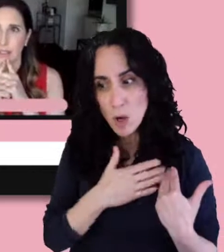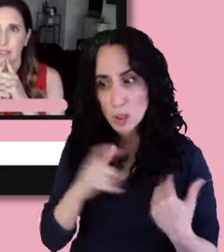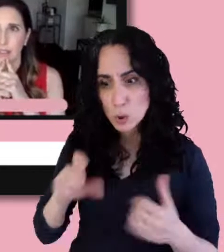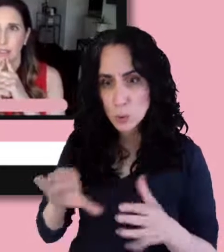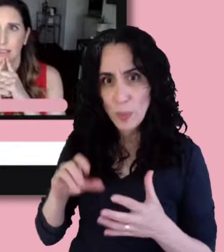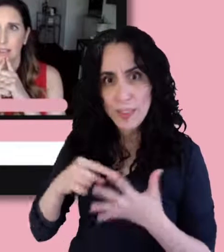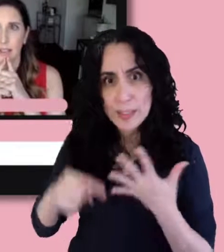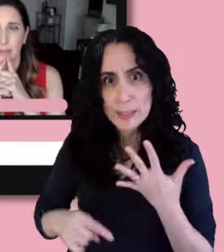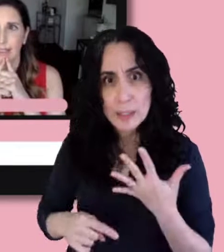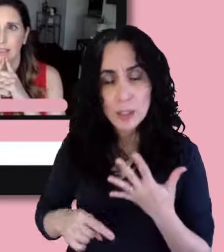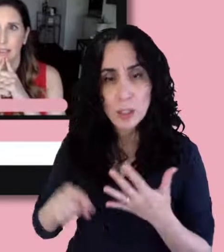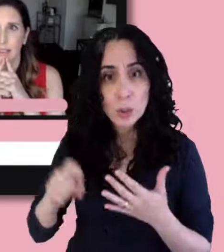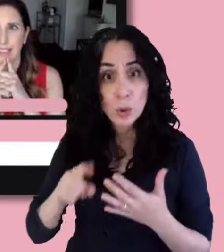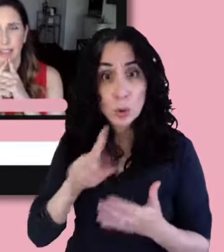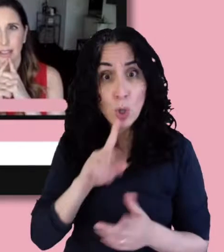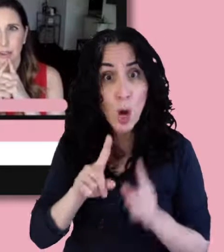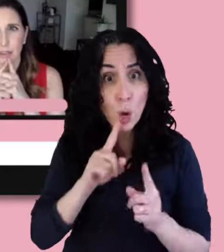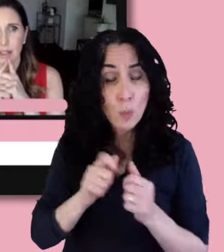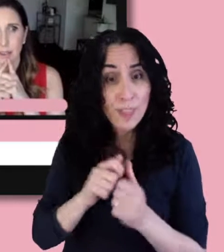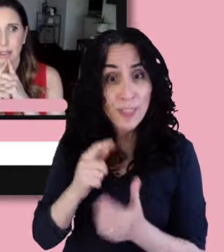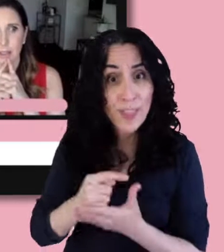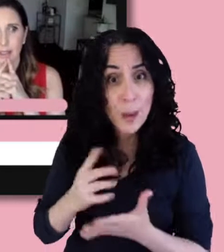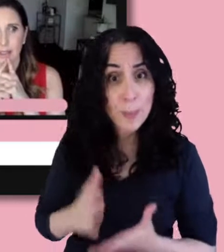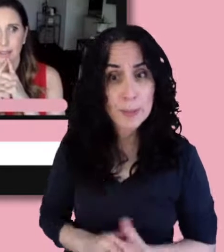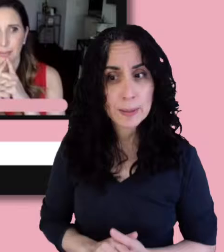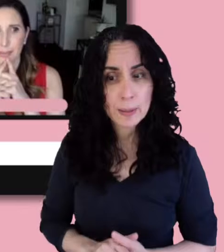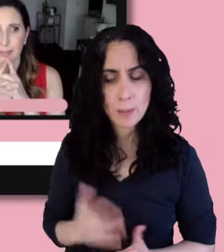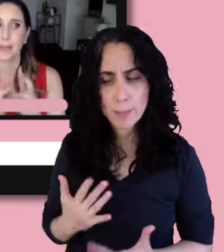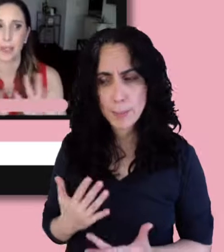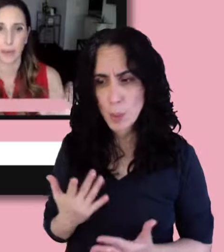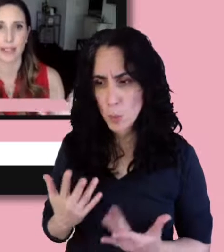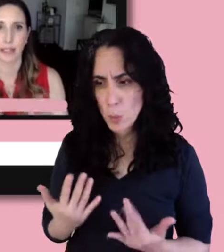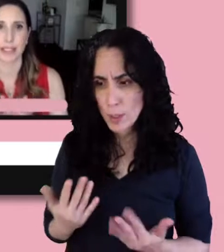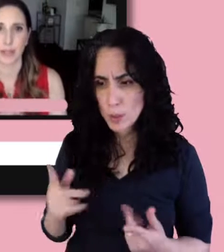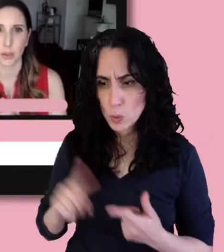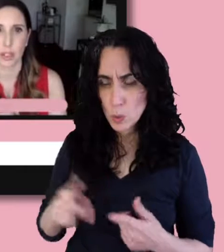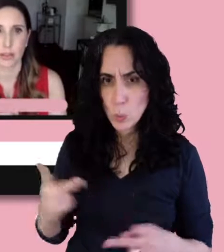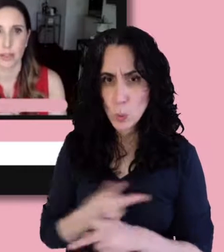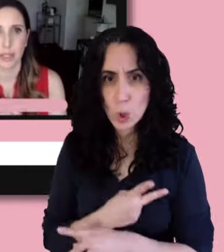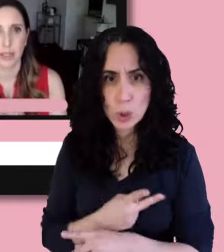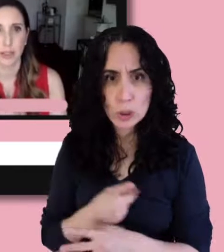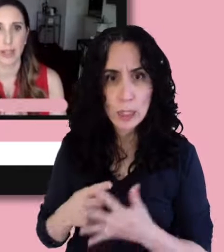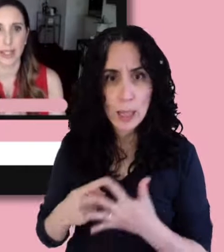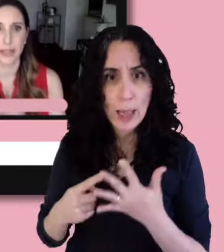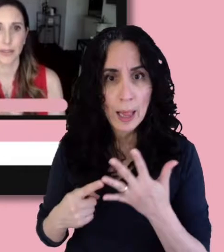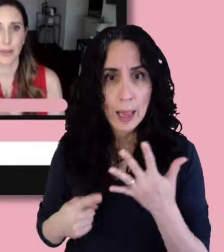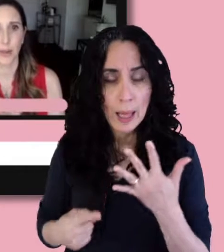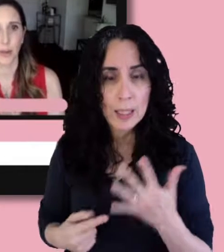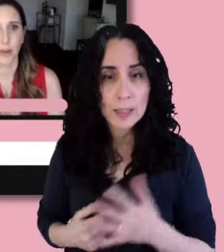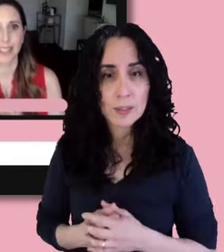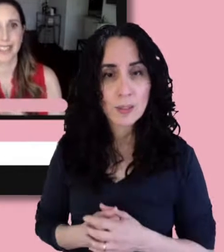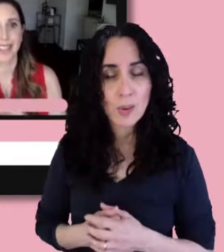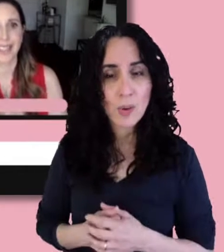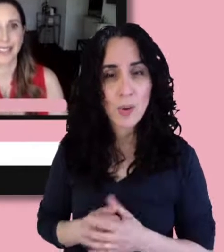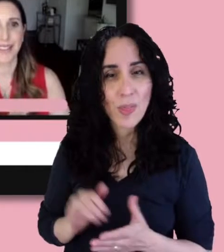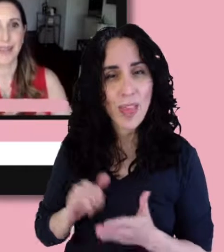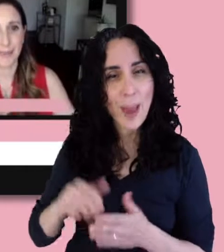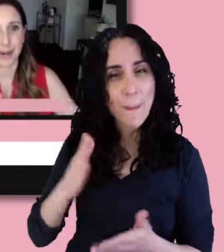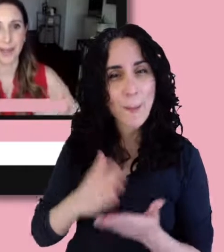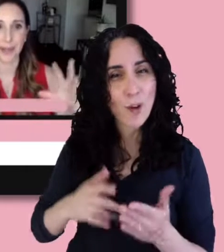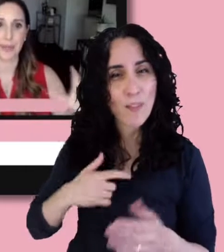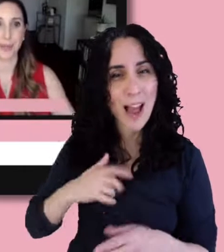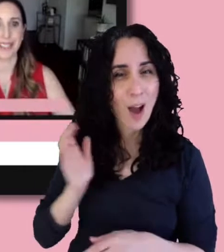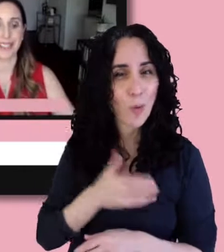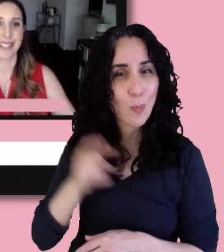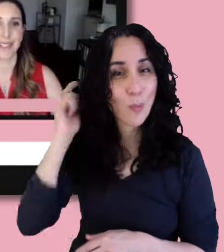this? Oh man, should I talk to a therapist about it? Maybe I'll wait until it gets worse, right? So the part